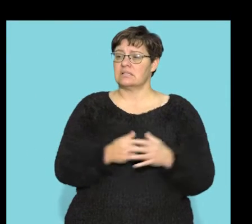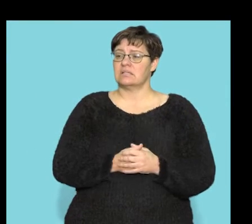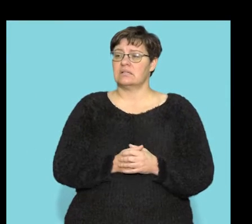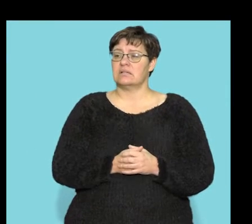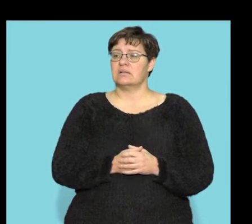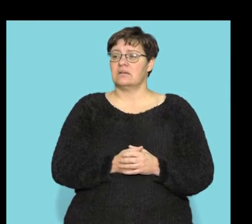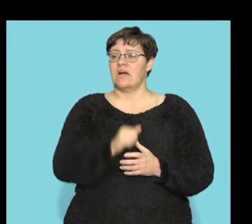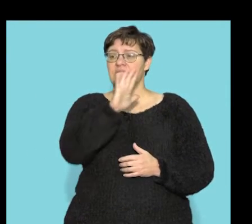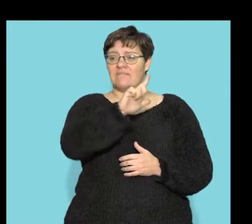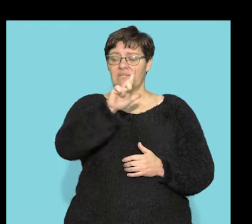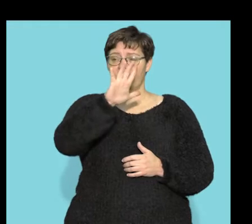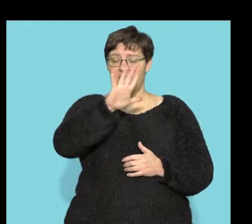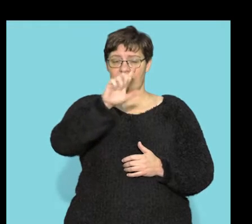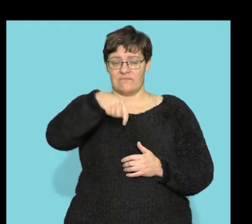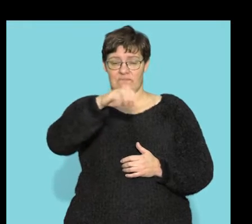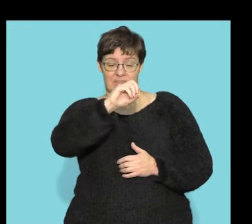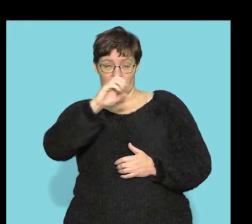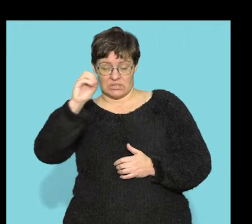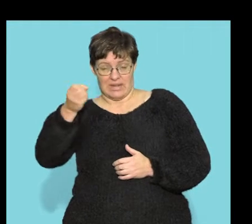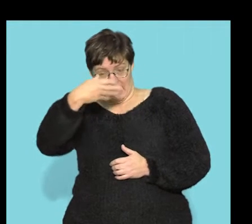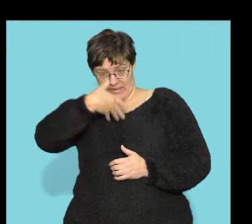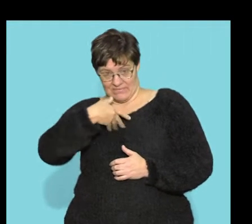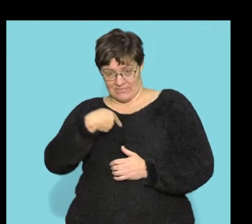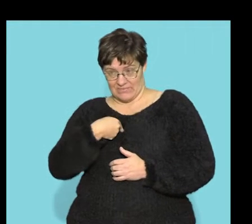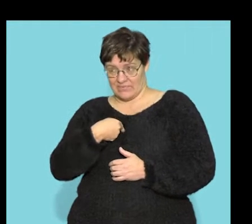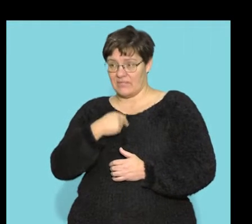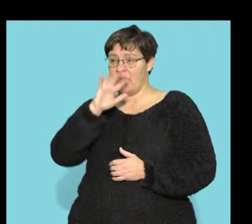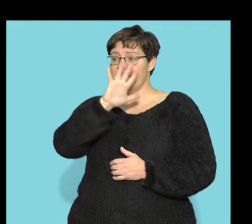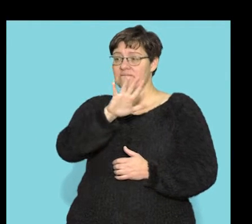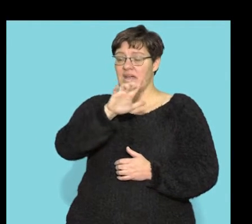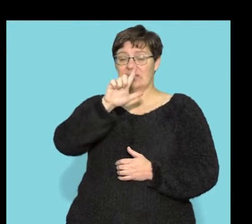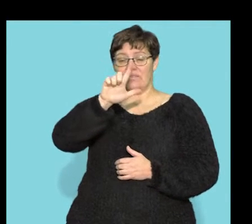my 575,000 given to me, right? There's the